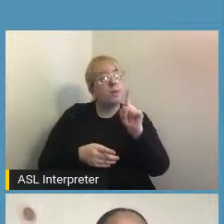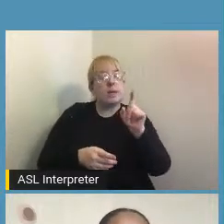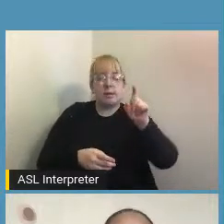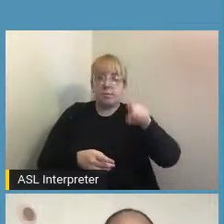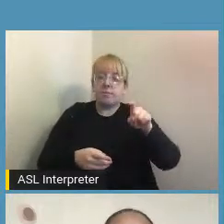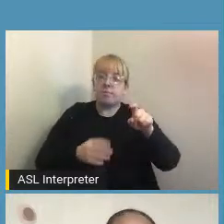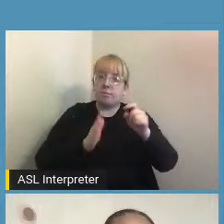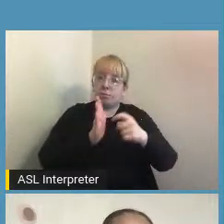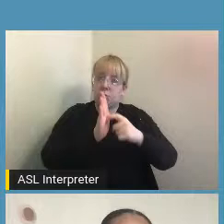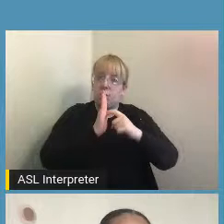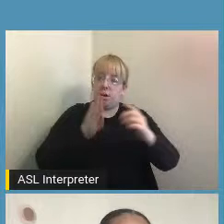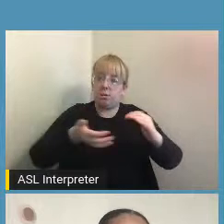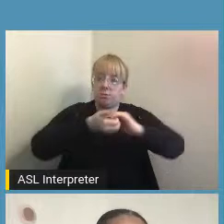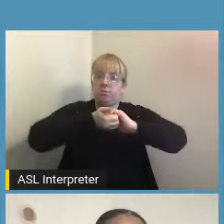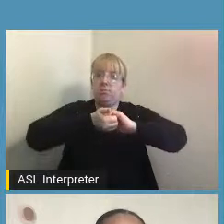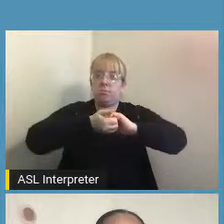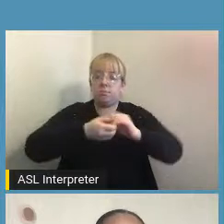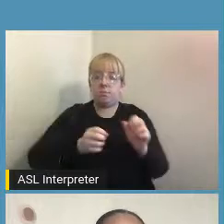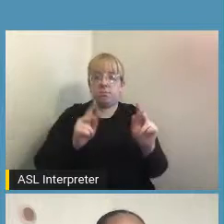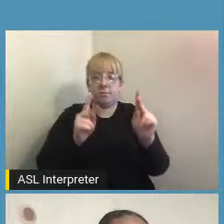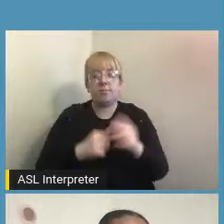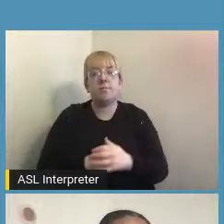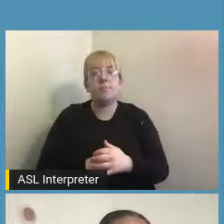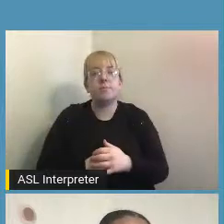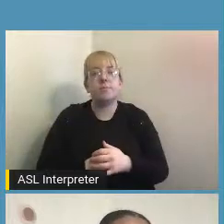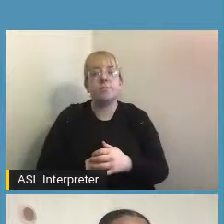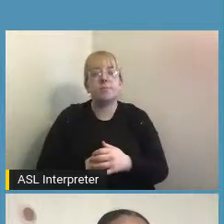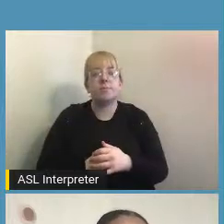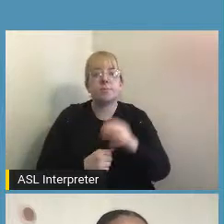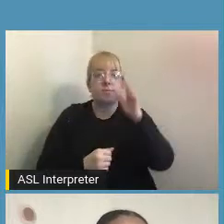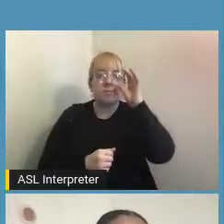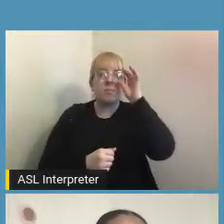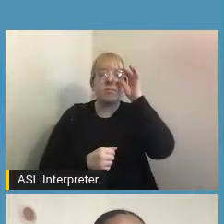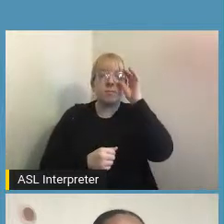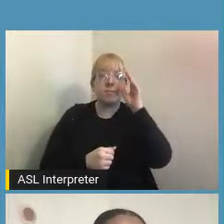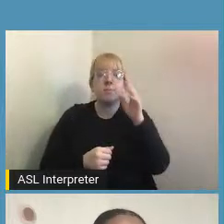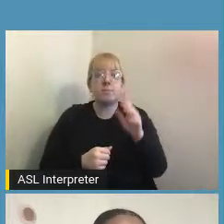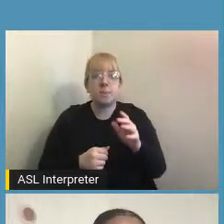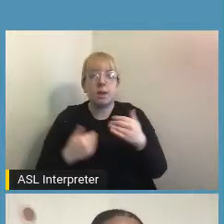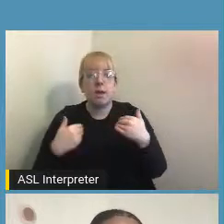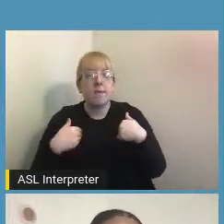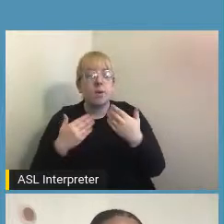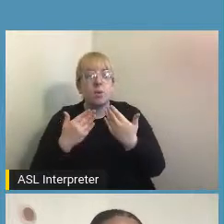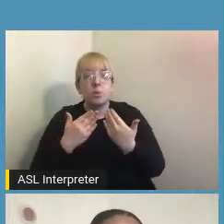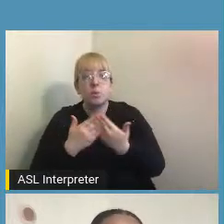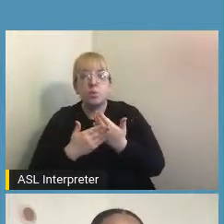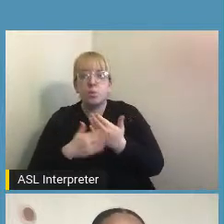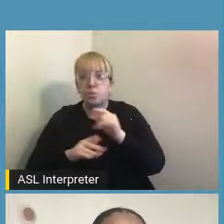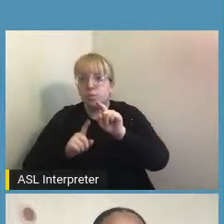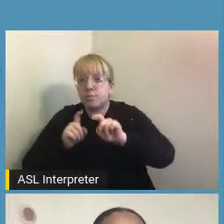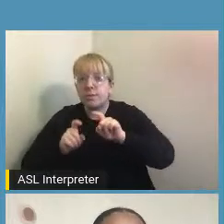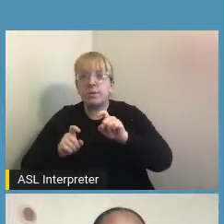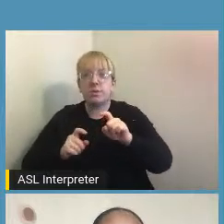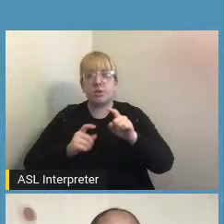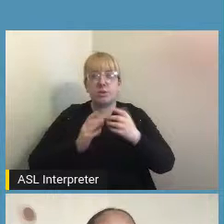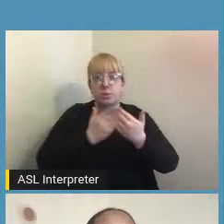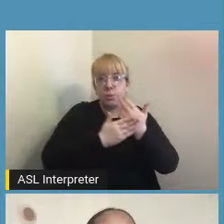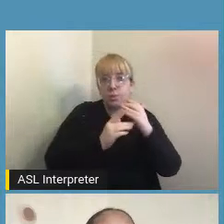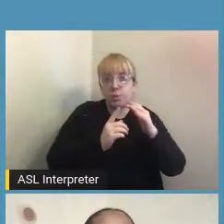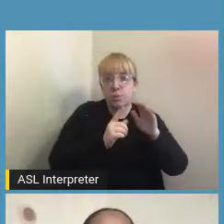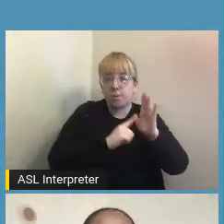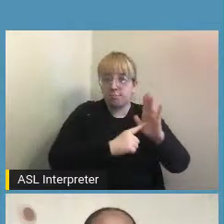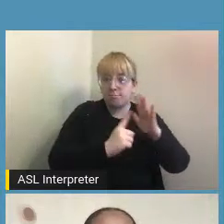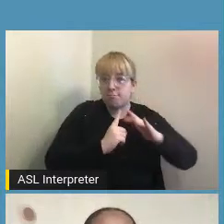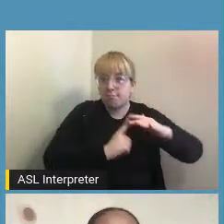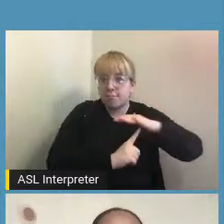and also new acquisitions, exhibitions, and special projects that your museum or institution may be doing. Um,